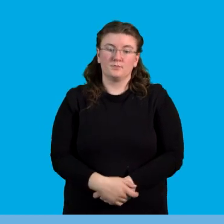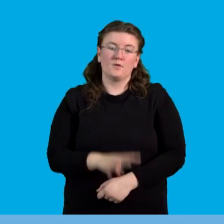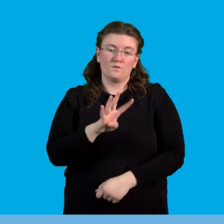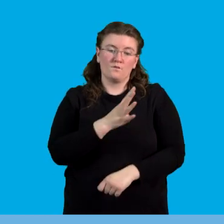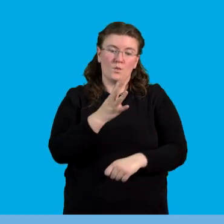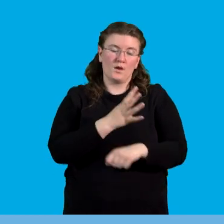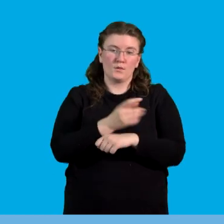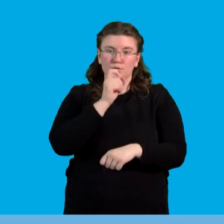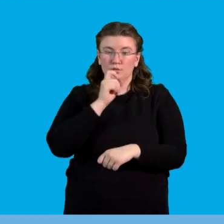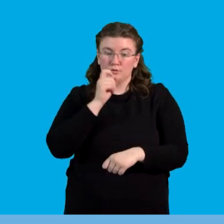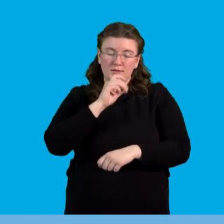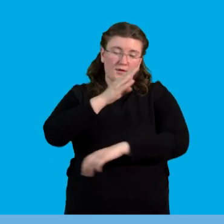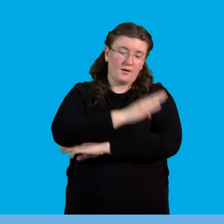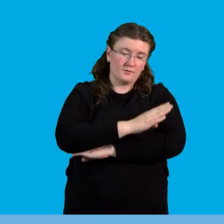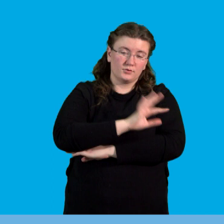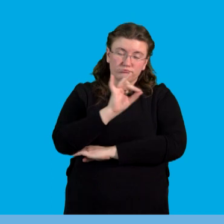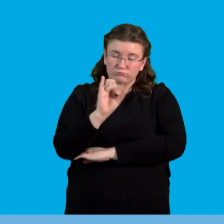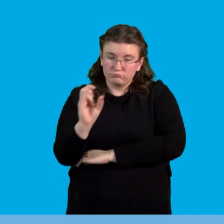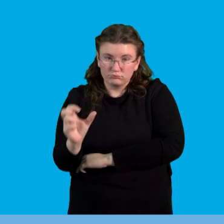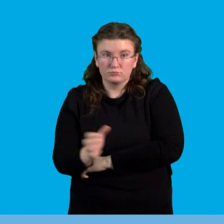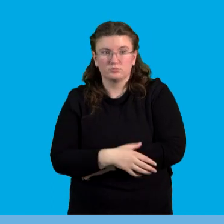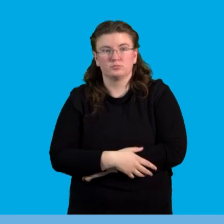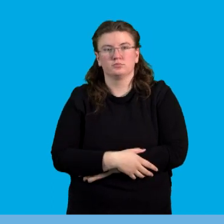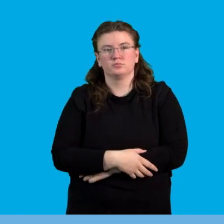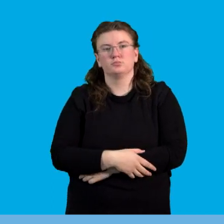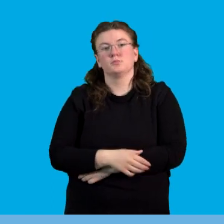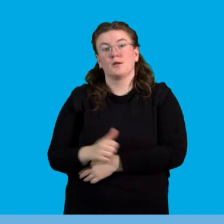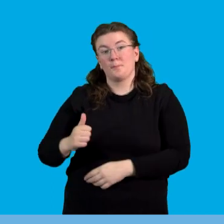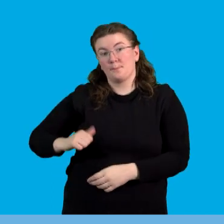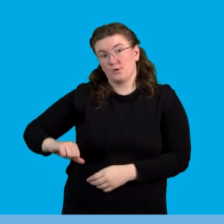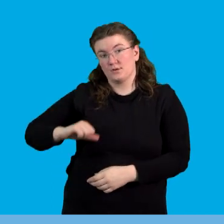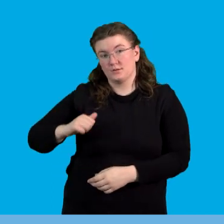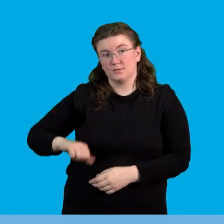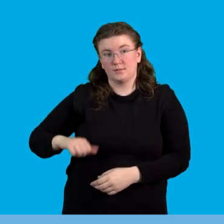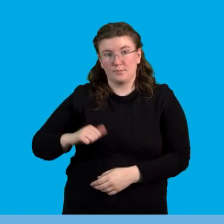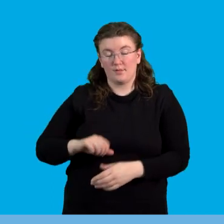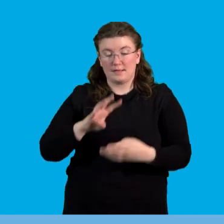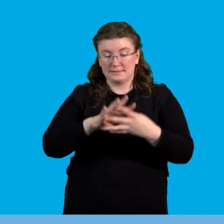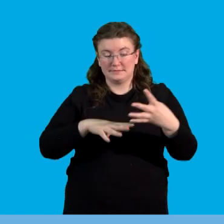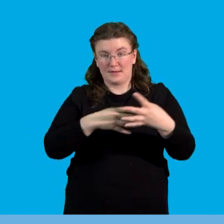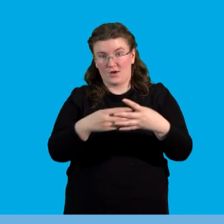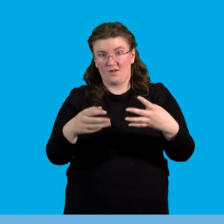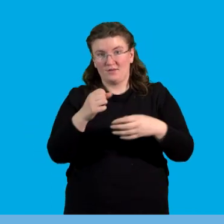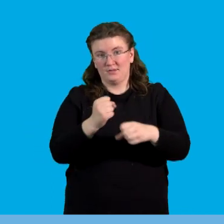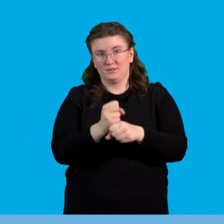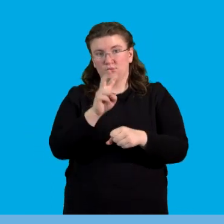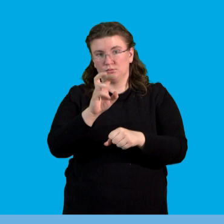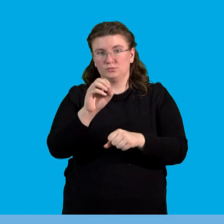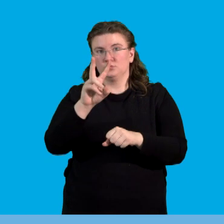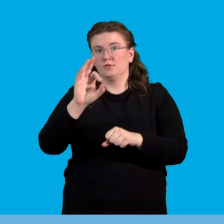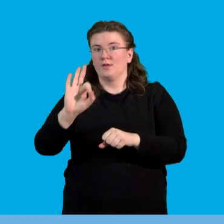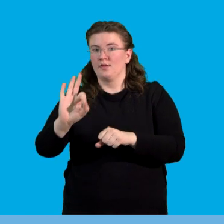So it's in use for 4 hours every afternoon. And then we are told that the municipal tariff for 2023